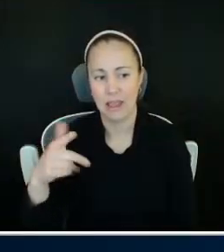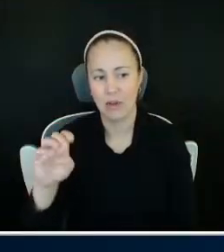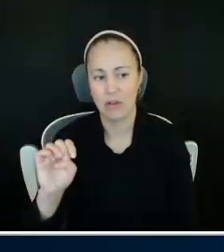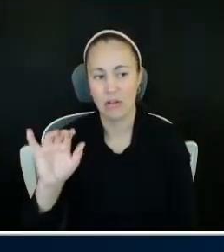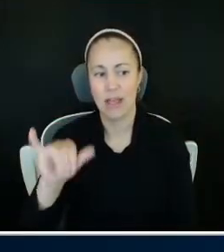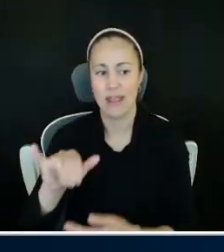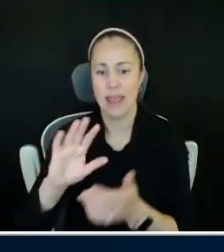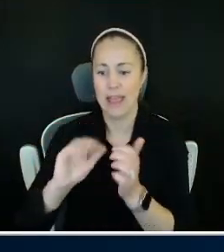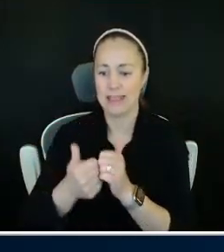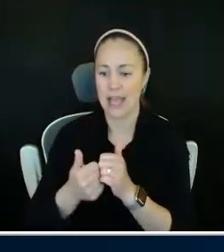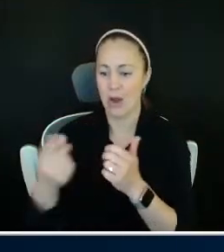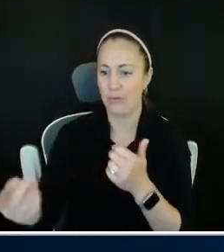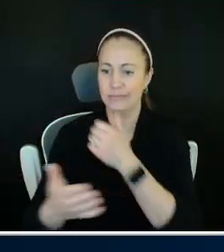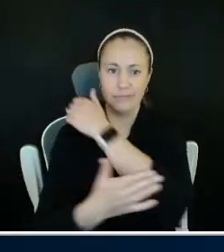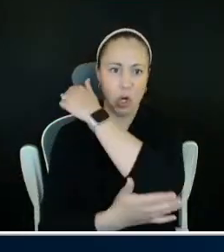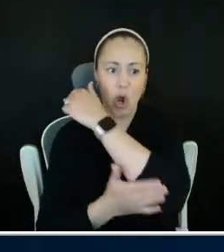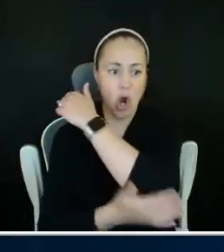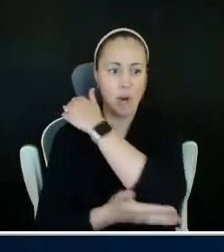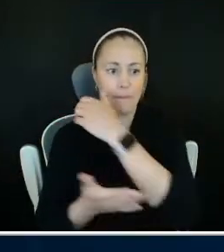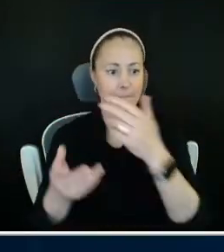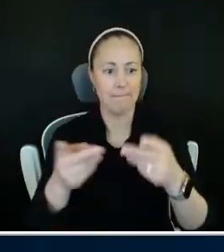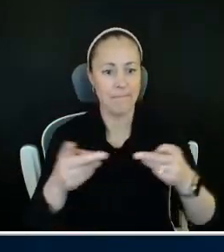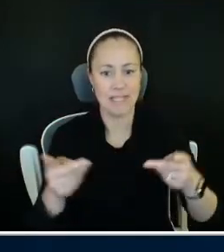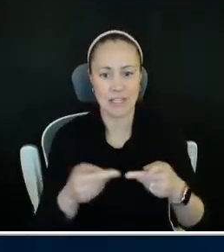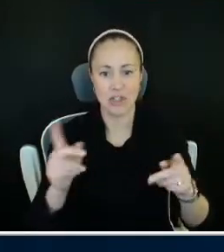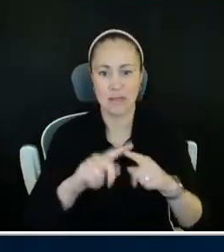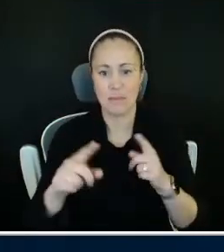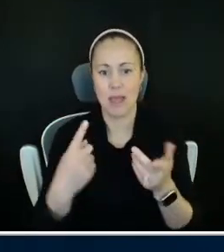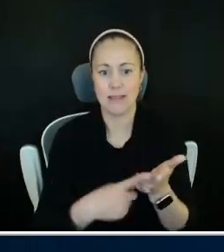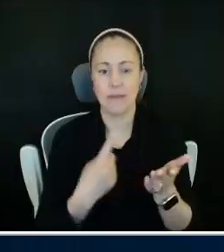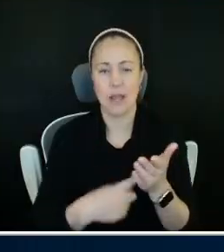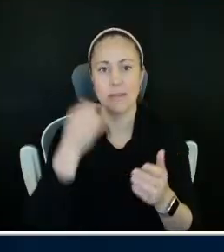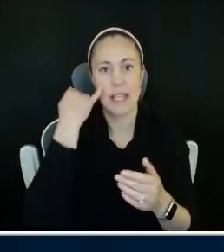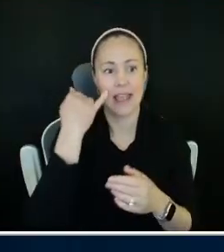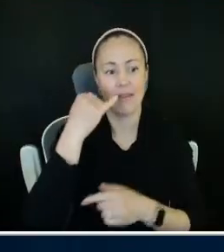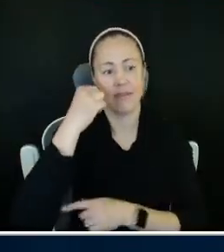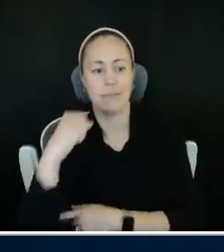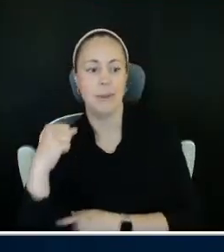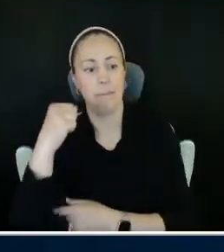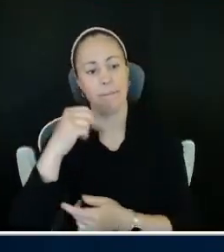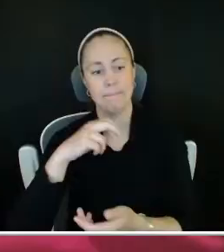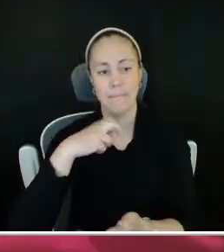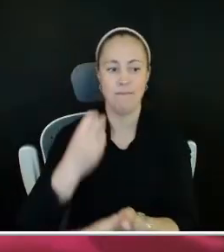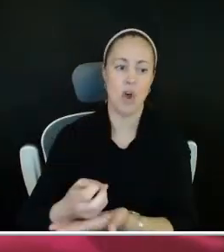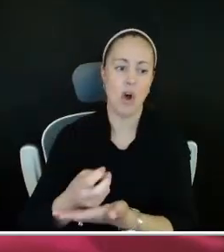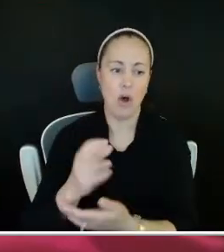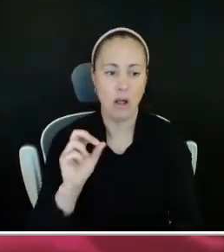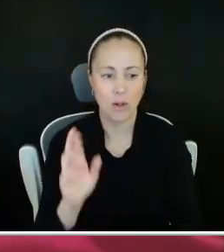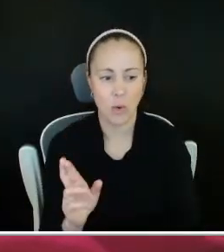way God made them. But sometimes falling onto the elbow or even